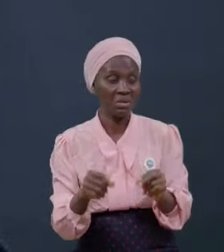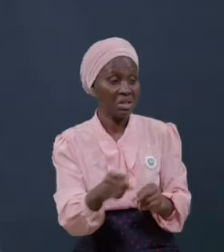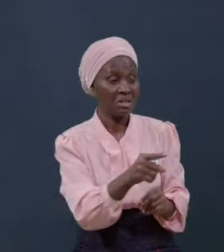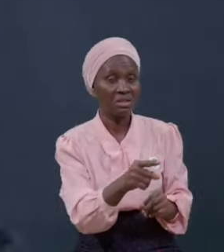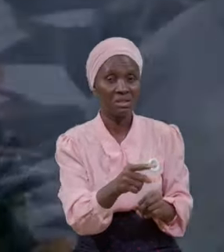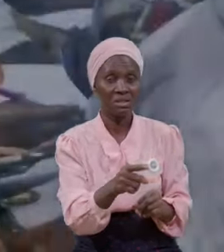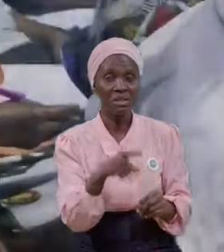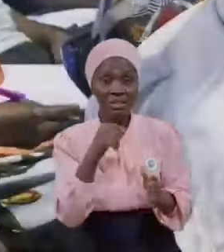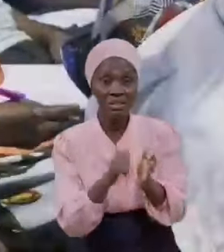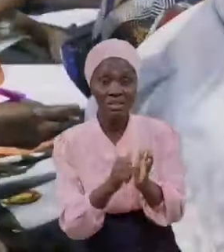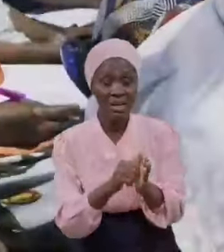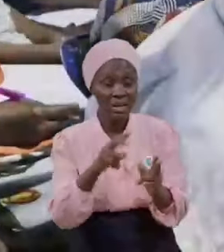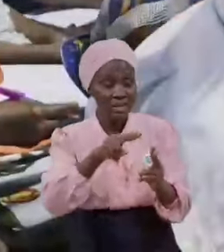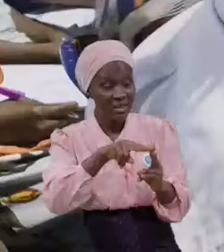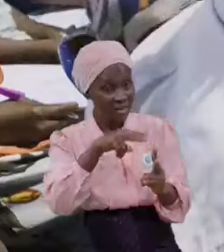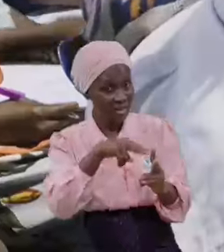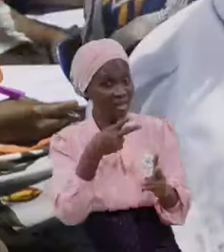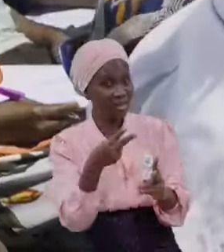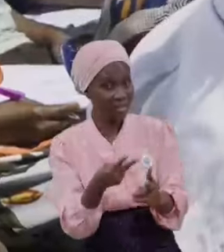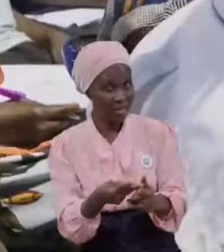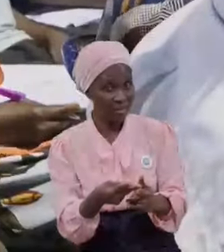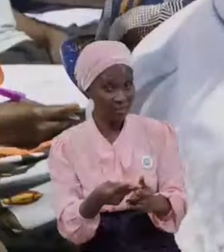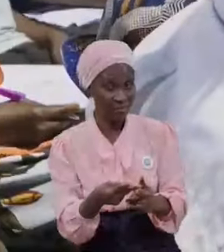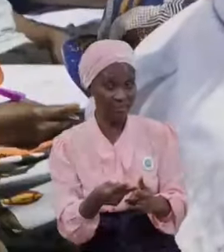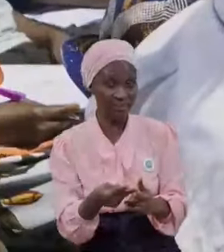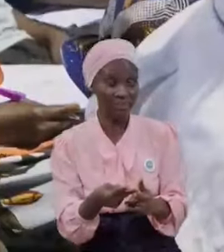neither do they